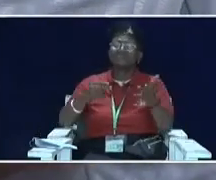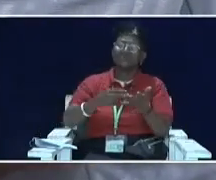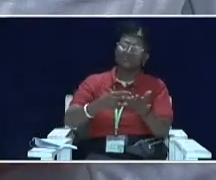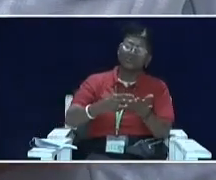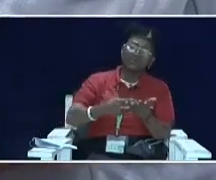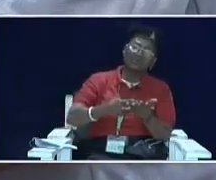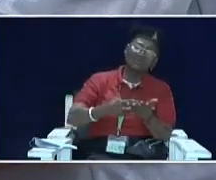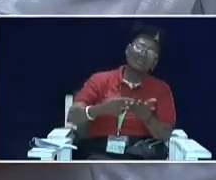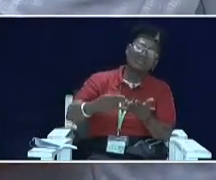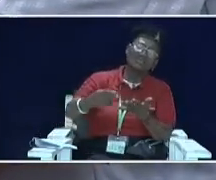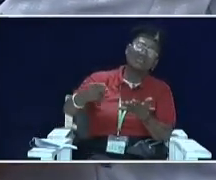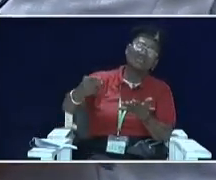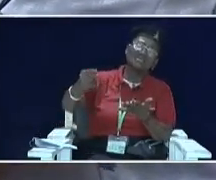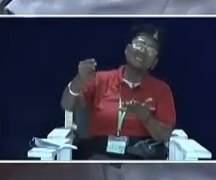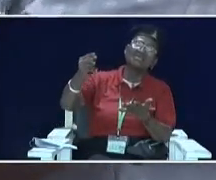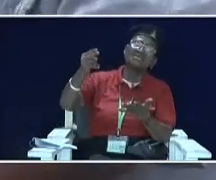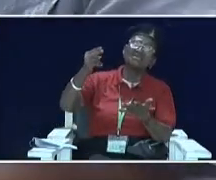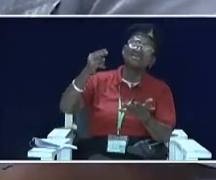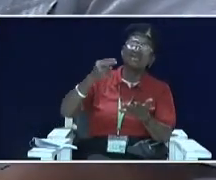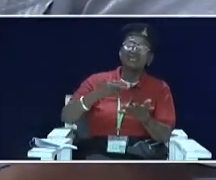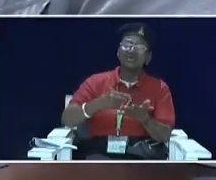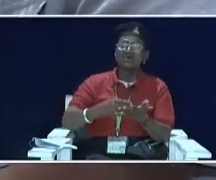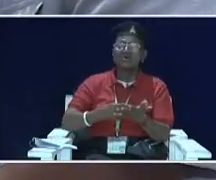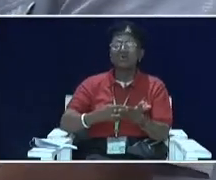Hallelujah, holy.